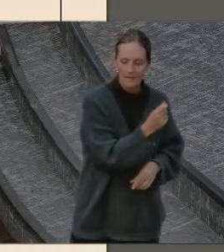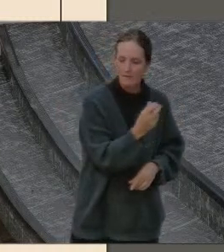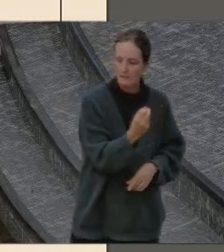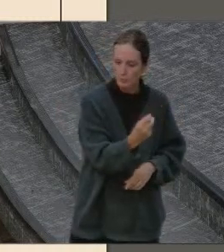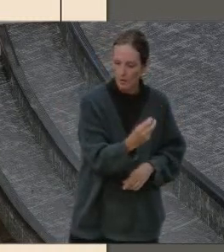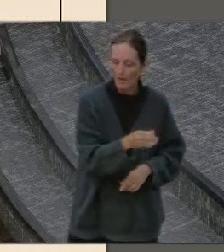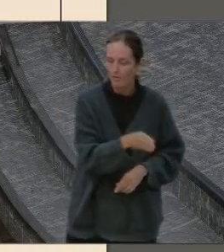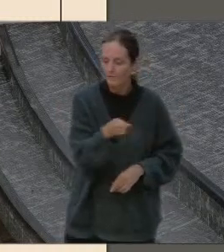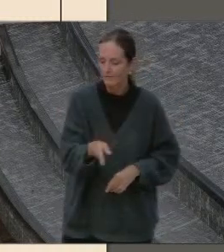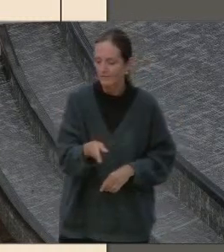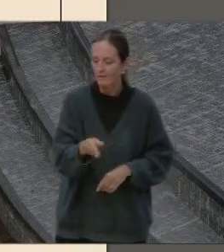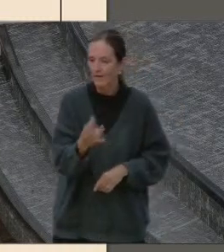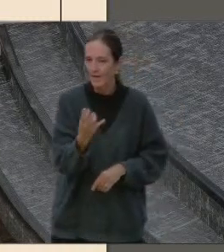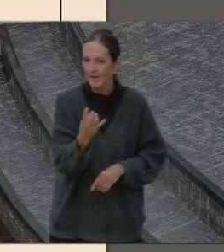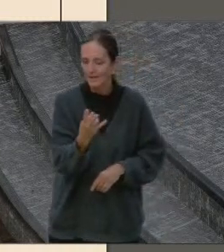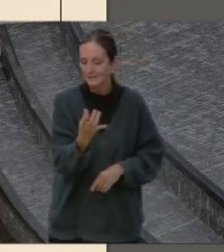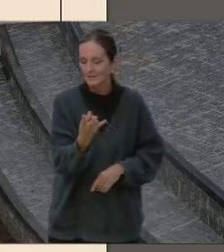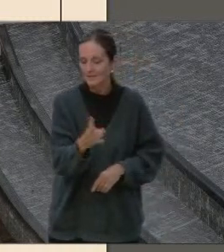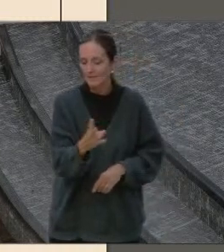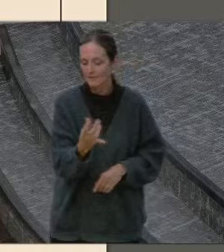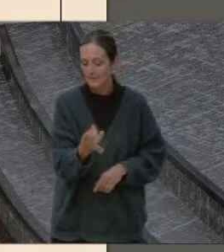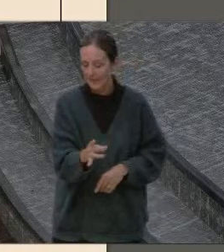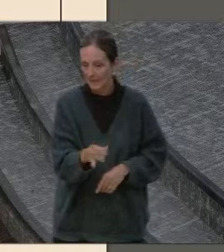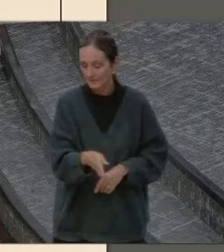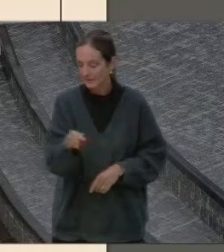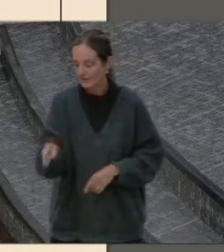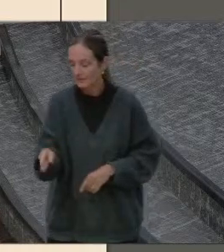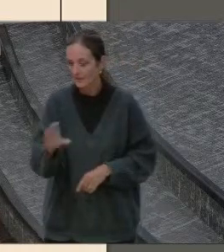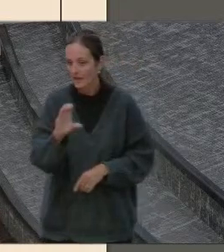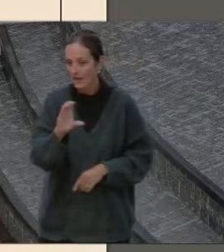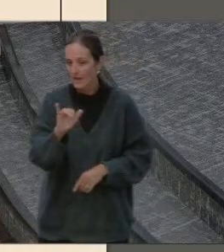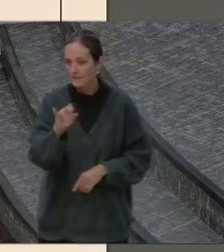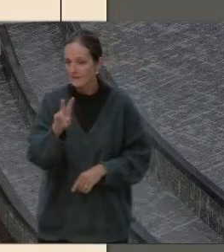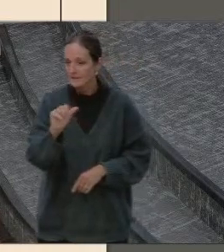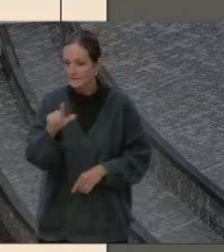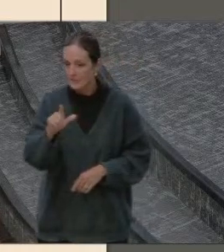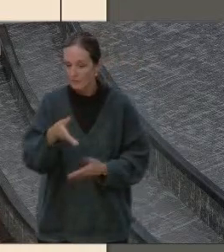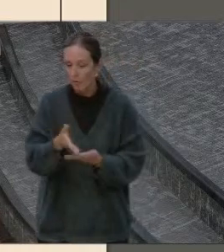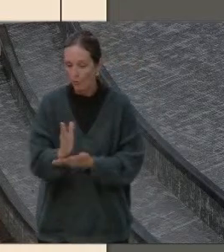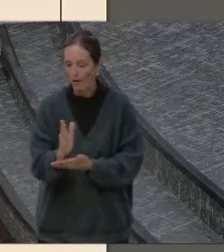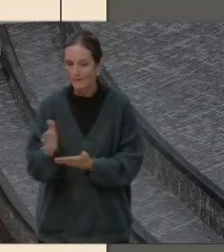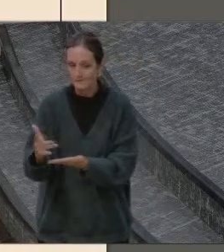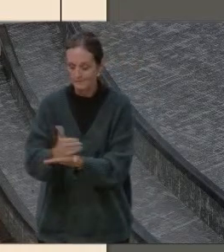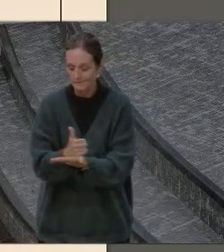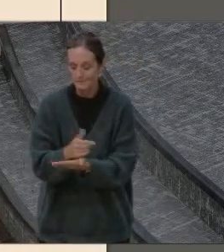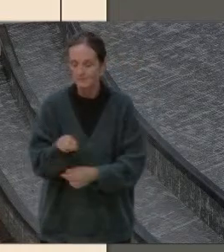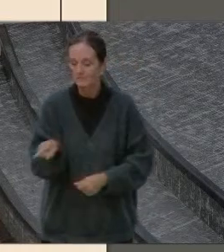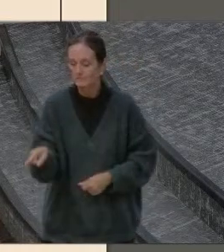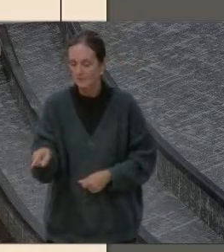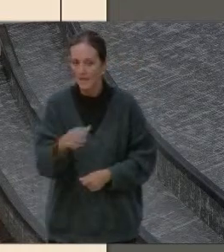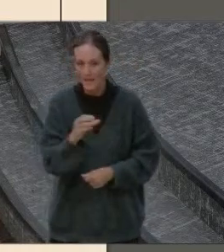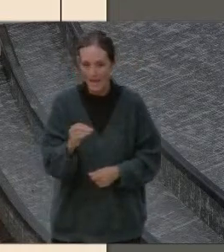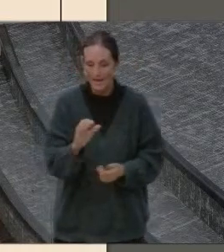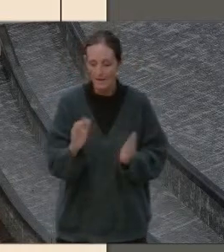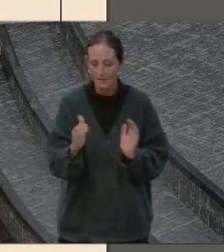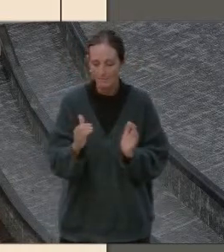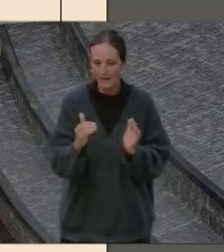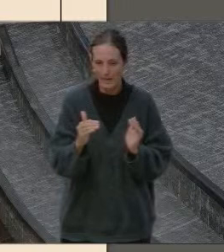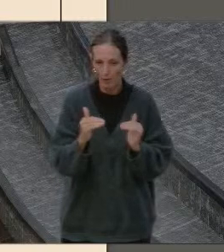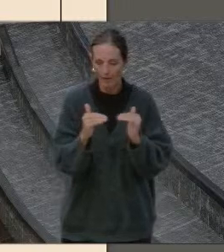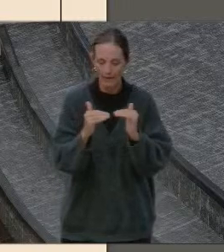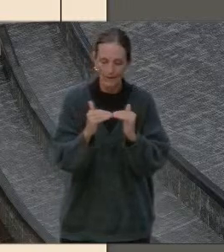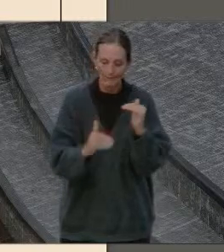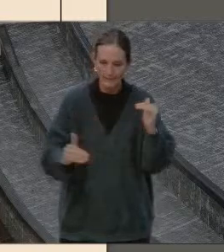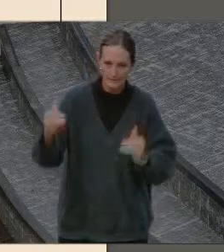2017-18 from the Civil Rights Data Collection, and I am comparing the prevalence of and disparities in ISS